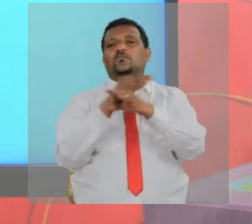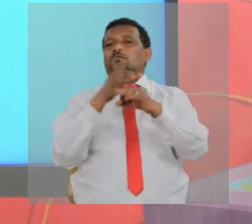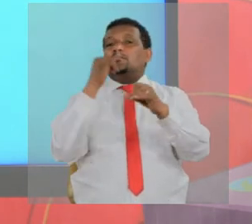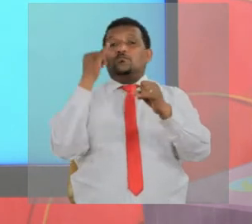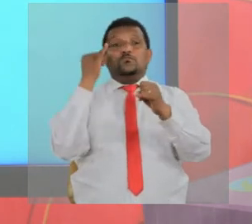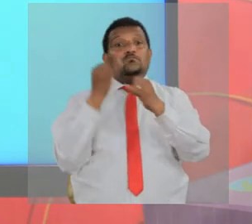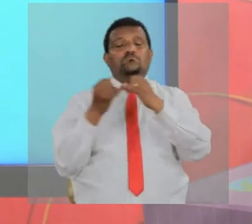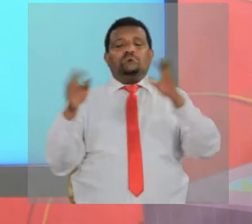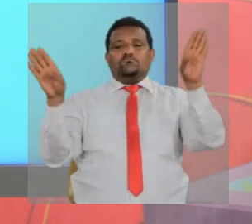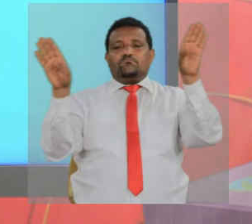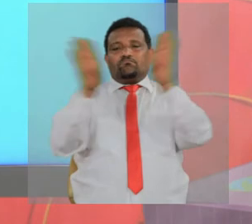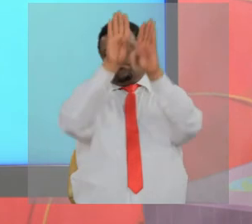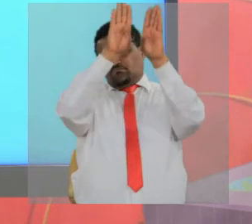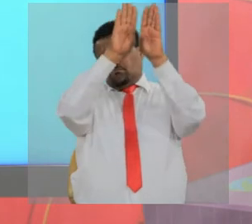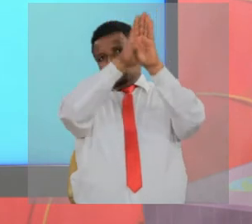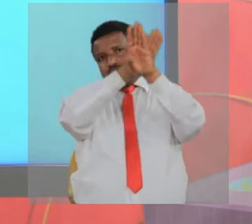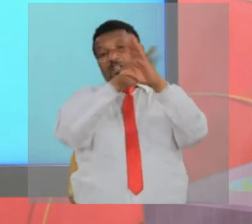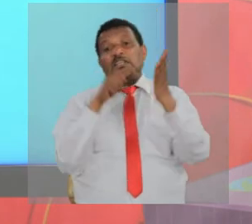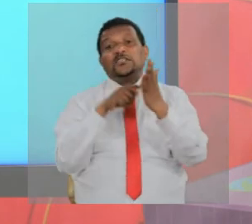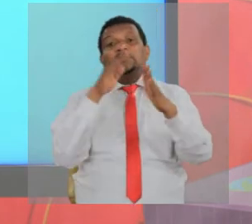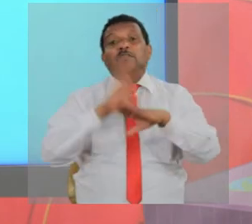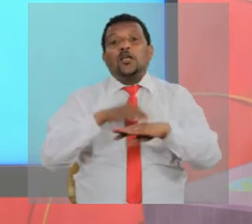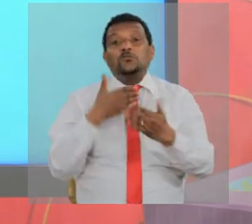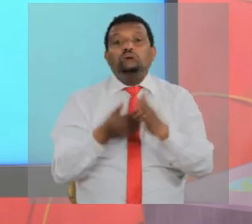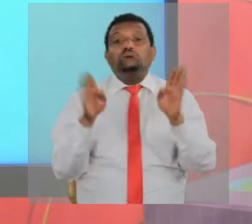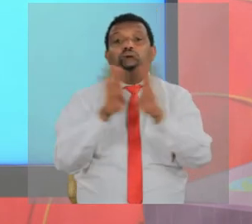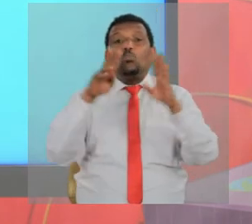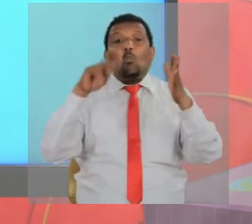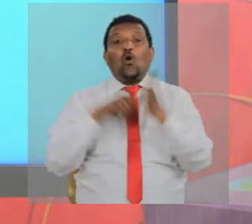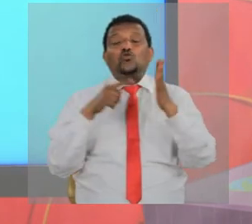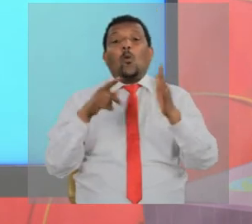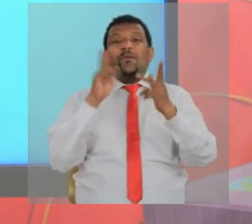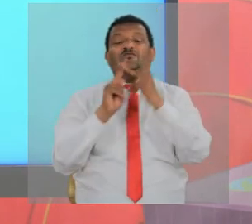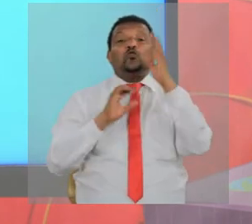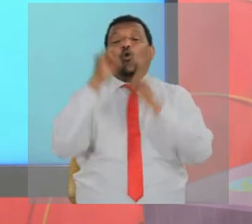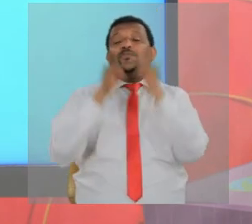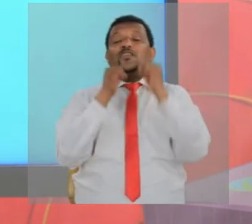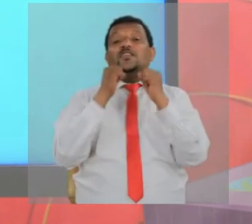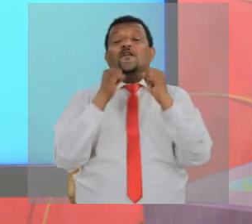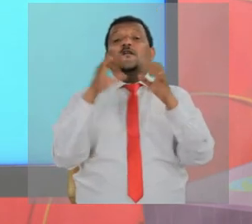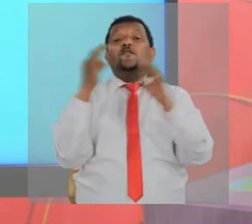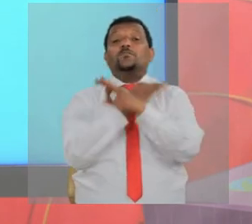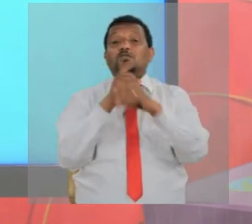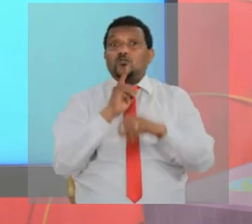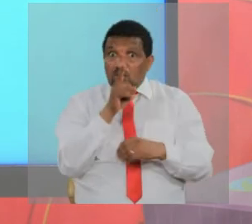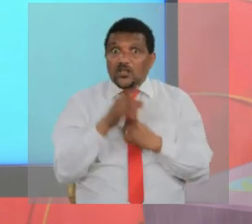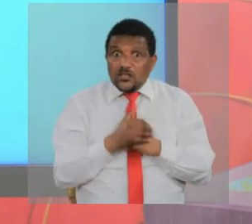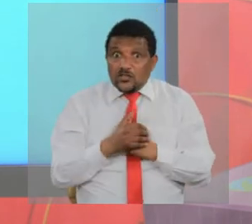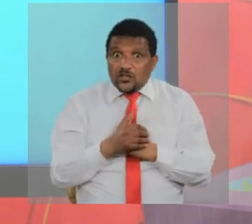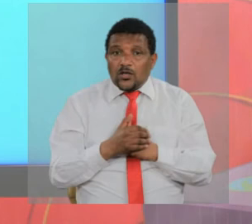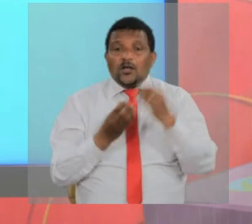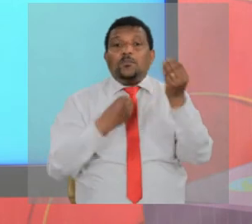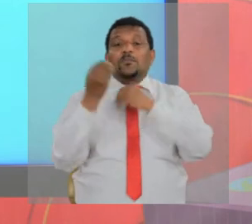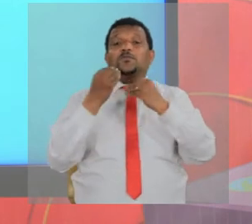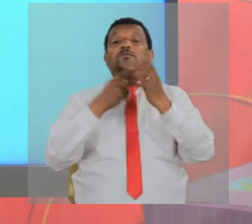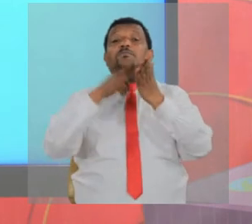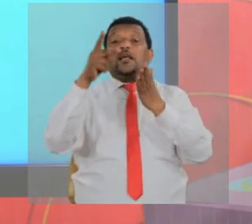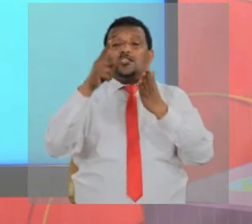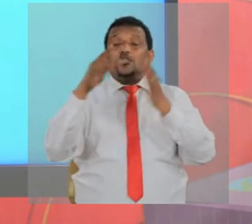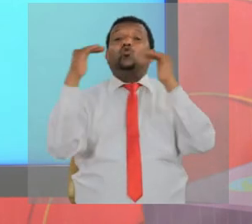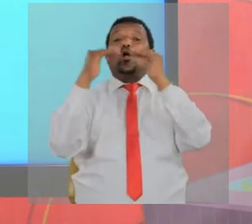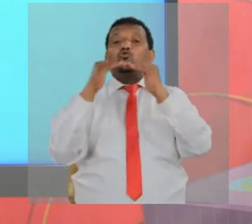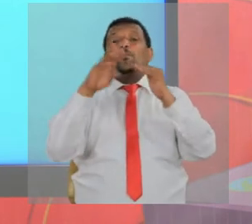its shutdown point, or simply the shutdown point of a perfectly competitive firm is realized when the market price is equal